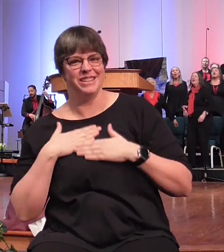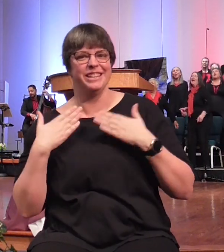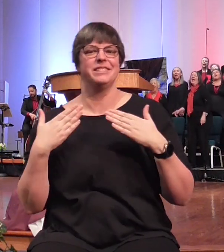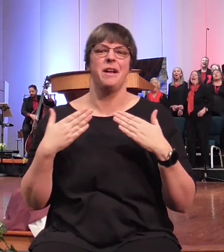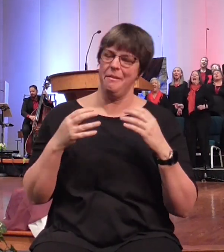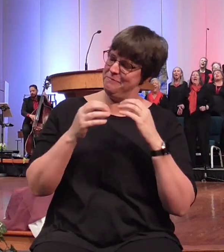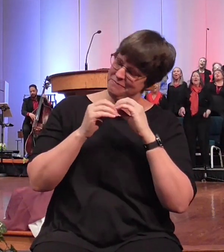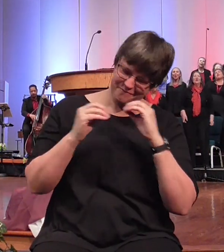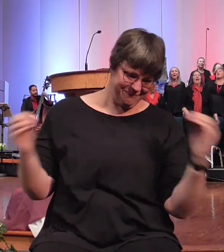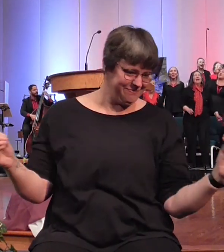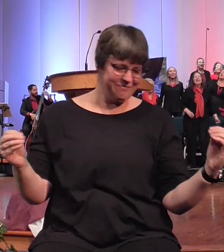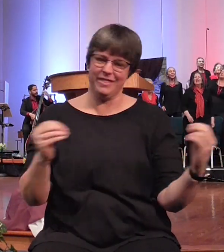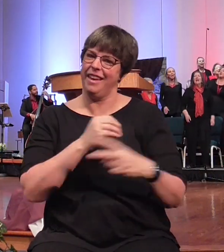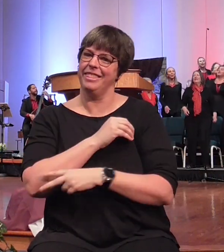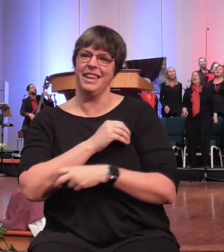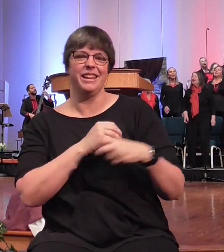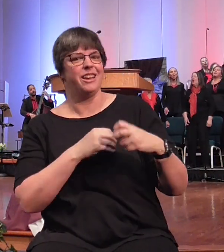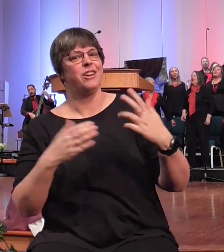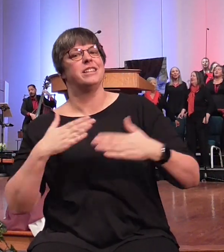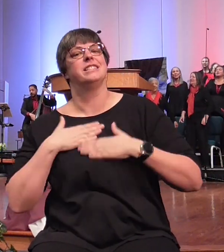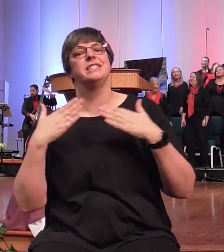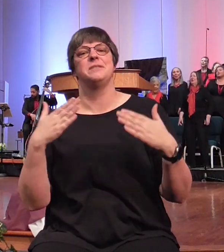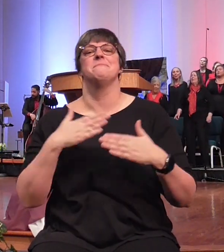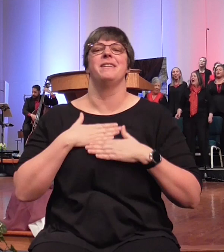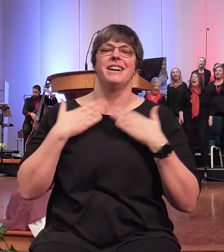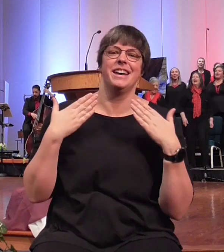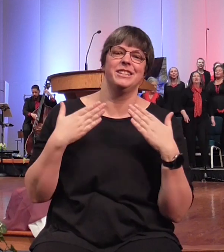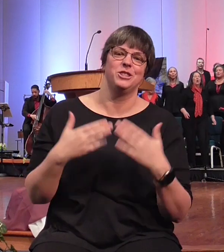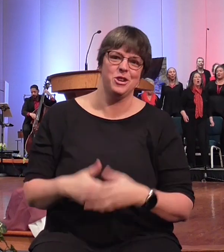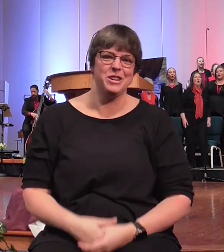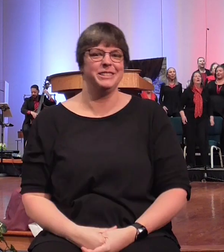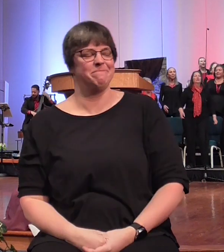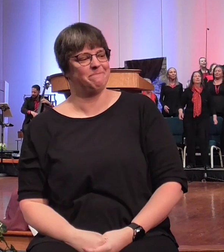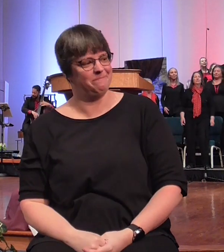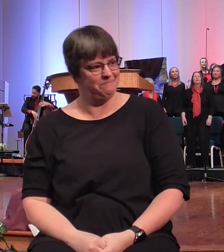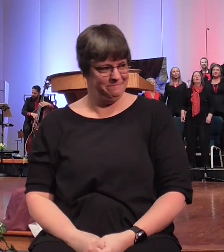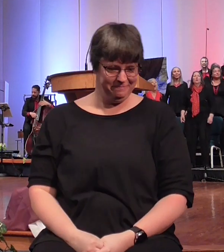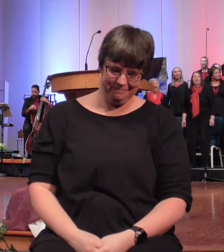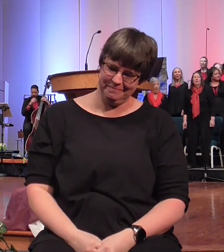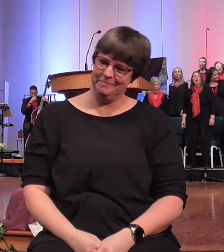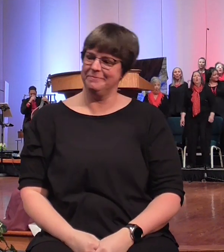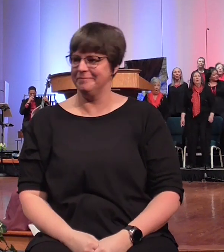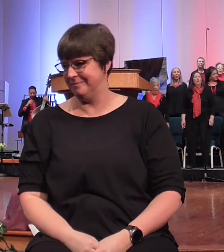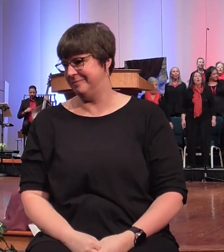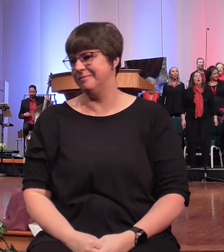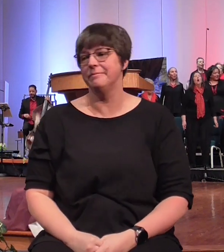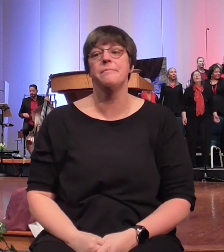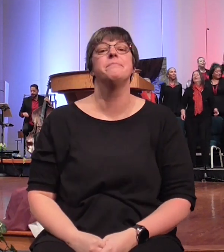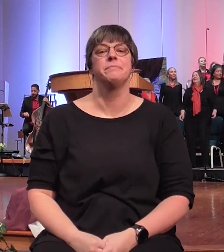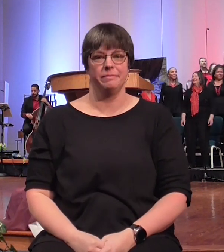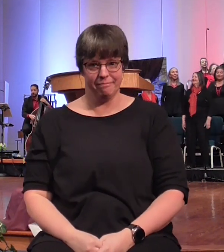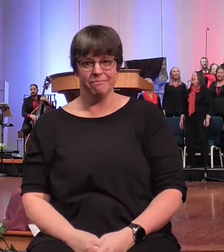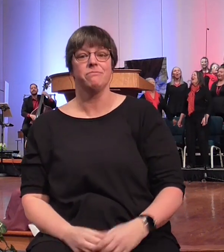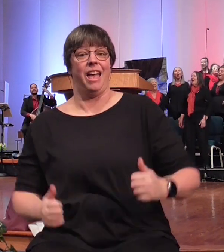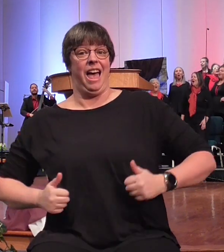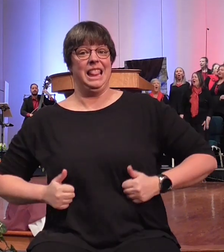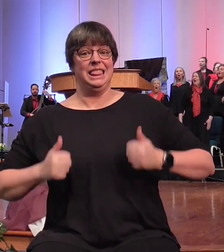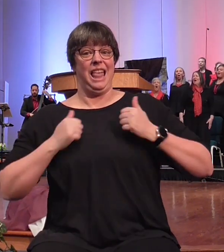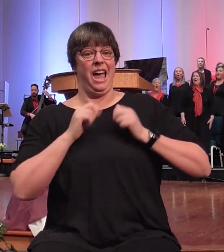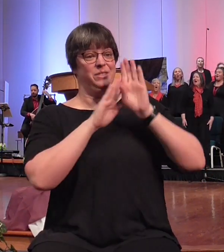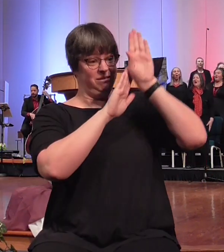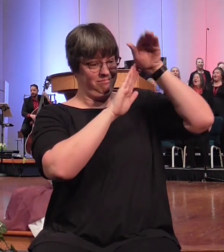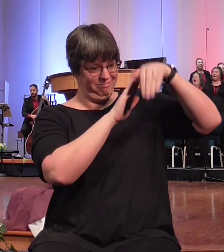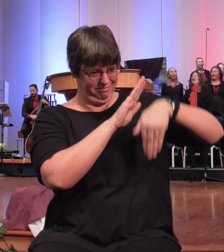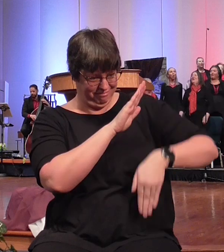joy. No, there ain't nothing gonna steal my joy. In the valleys that